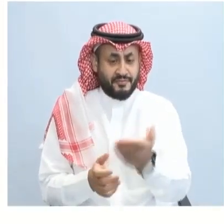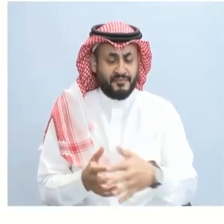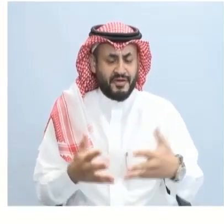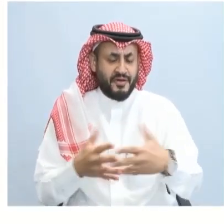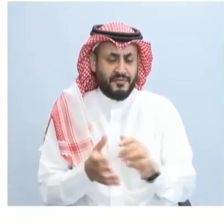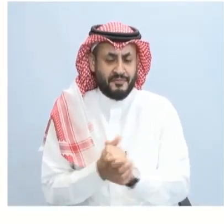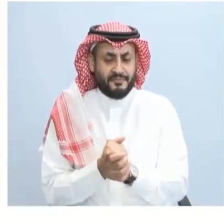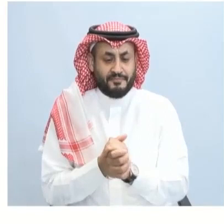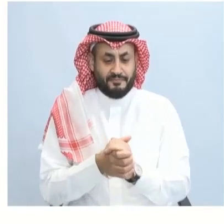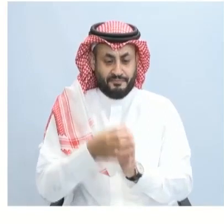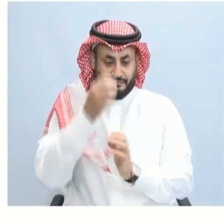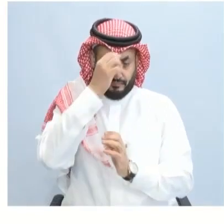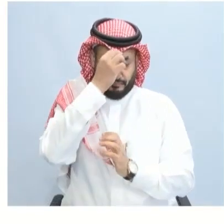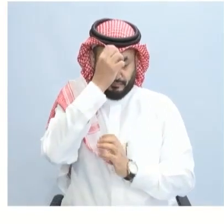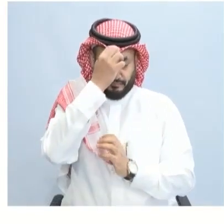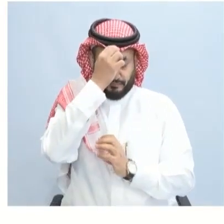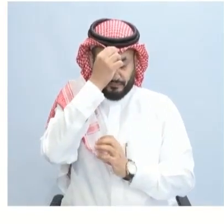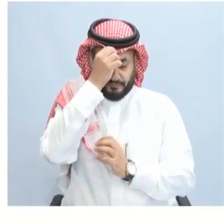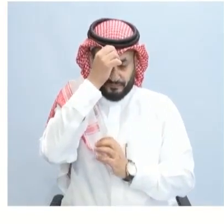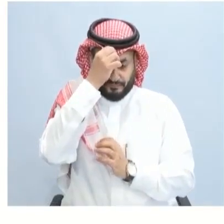in the lesson before.